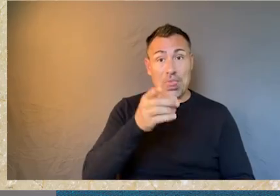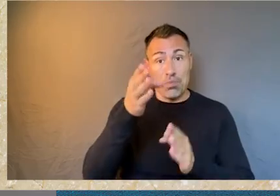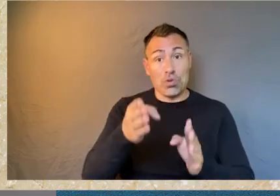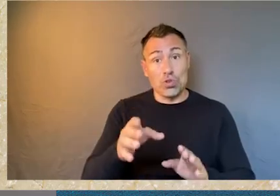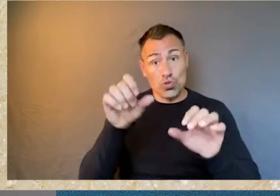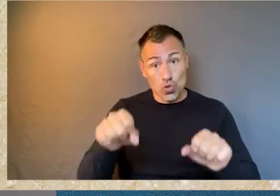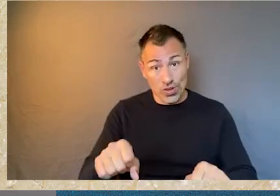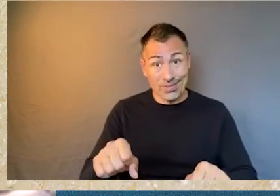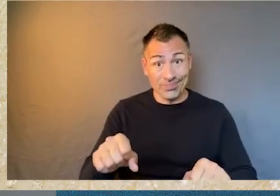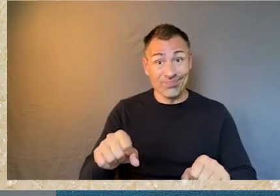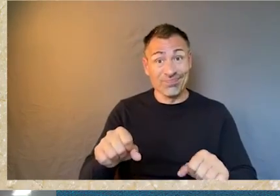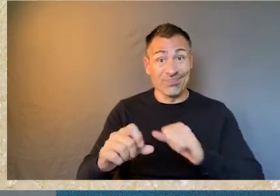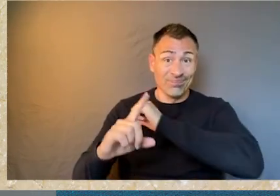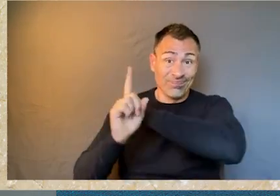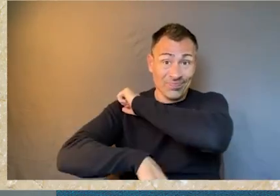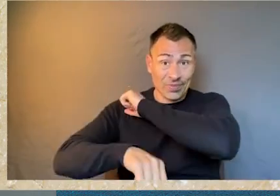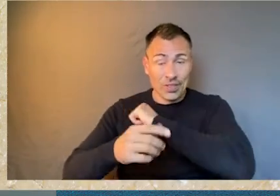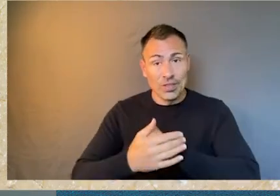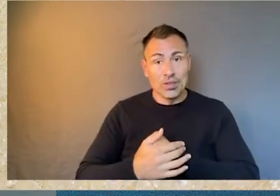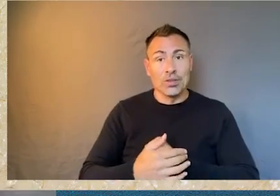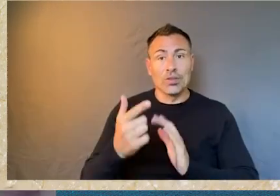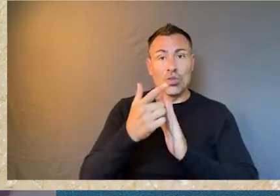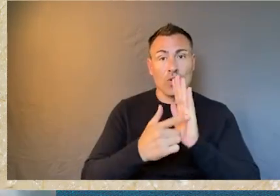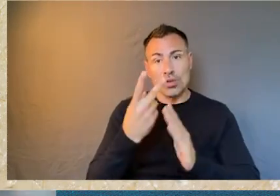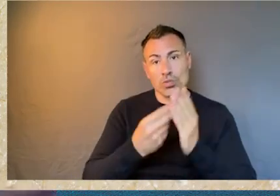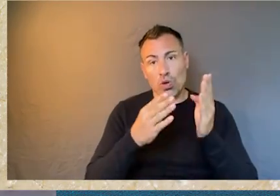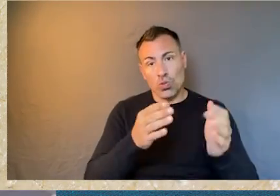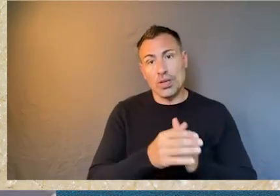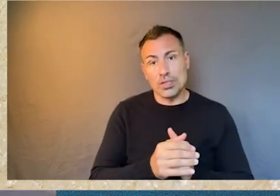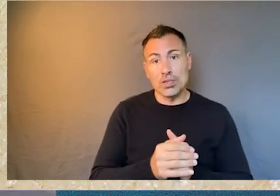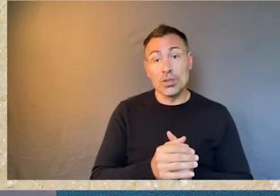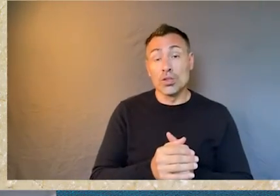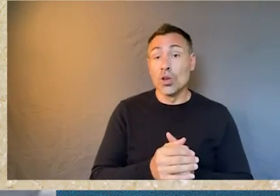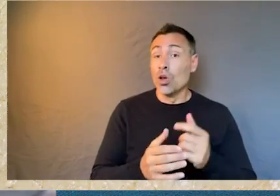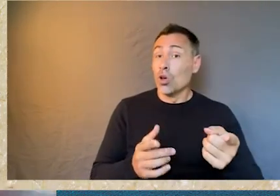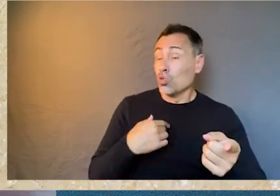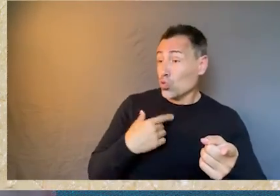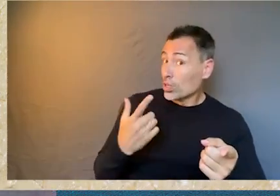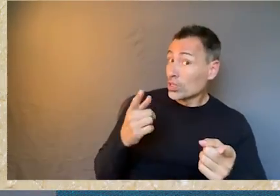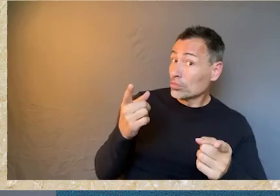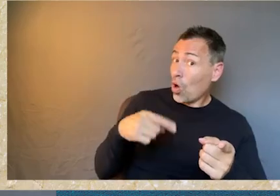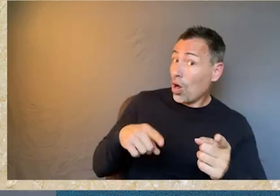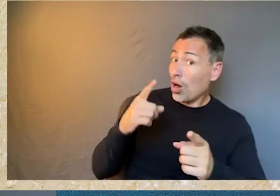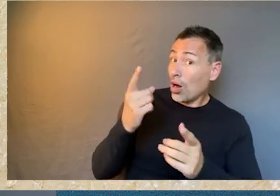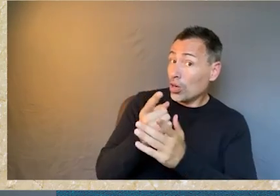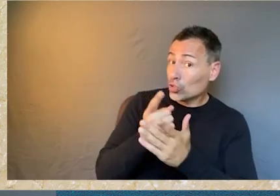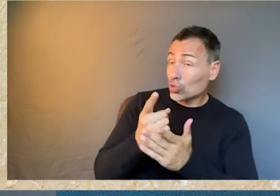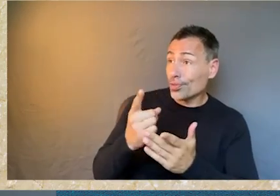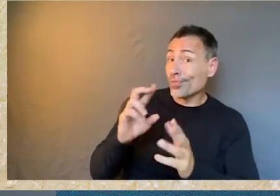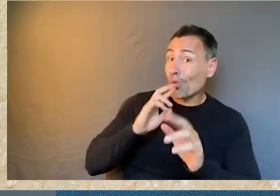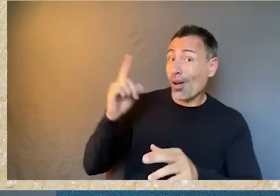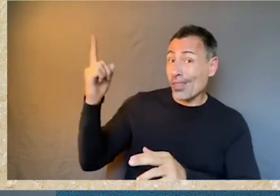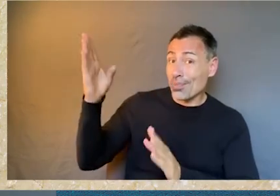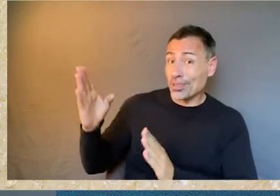trouble. The law goes both ways. So you can report someone discriminating against you under state law, but someone can also report